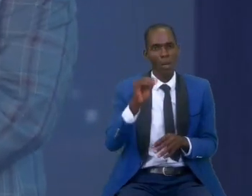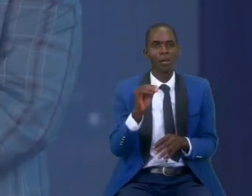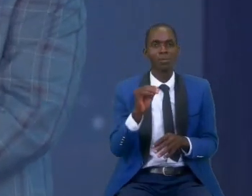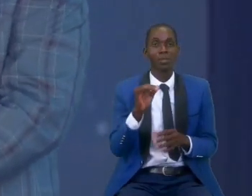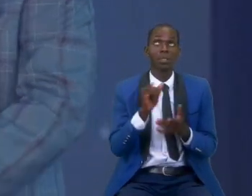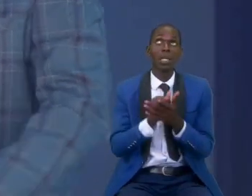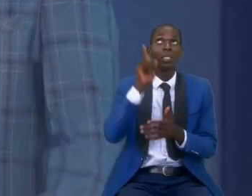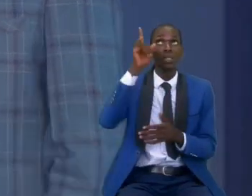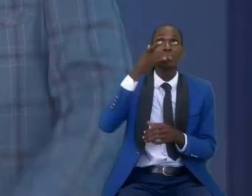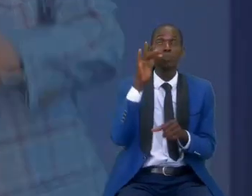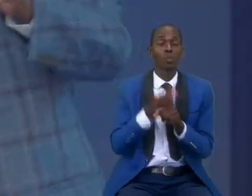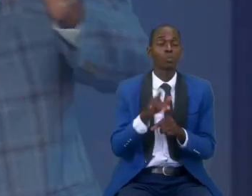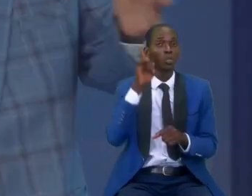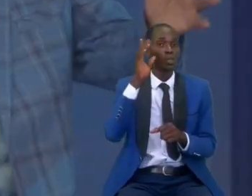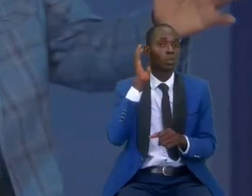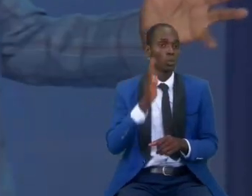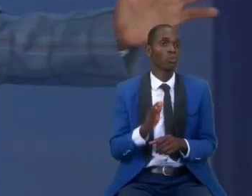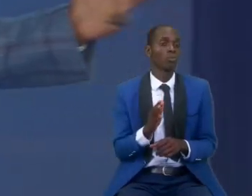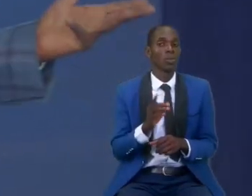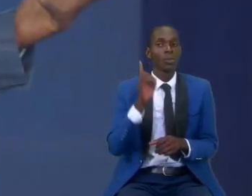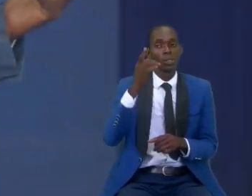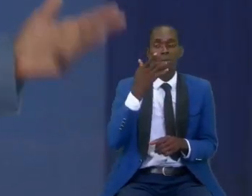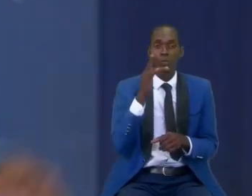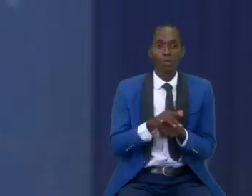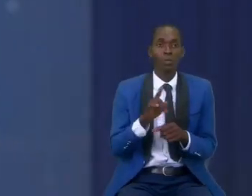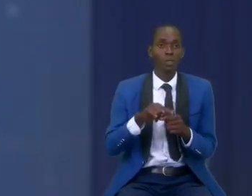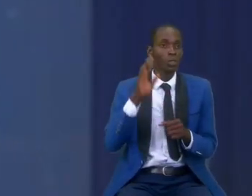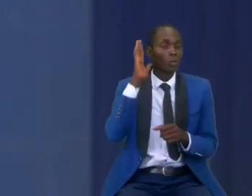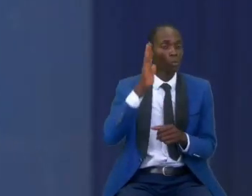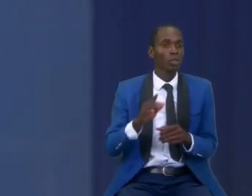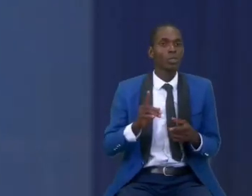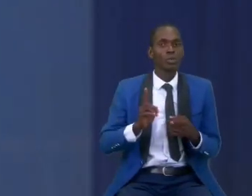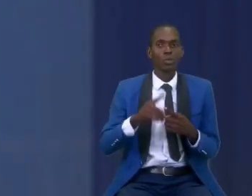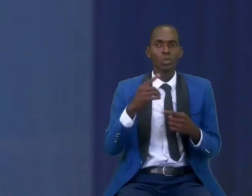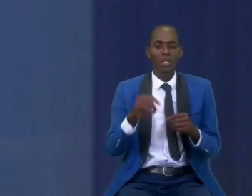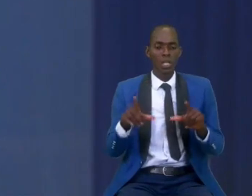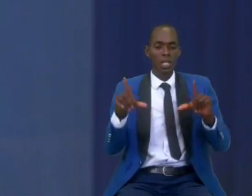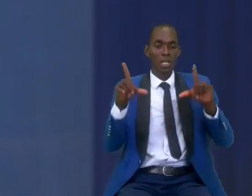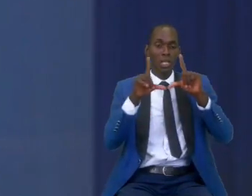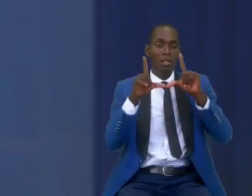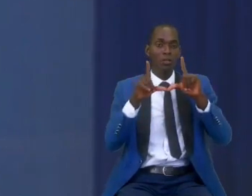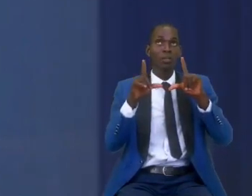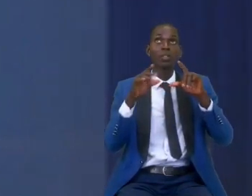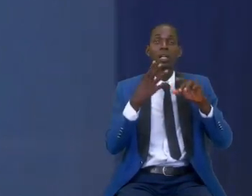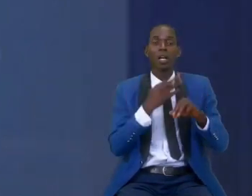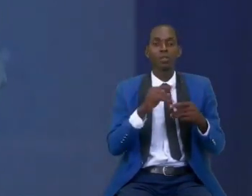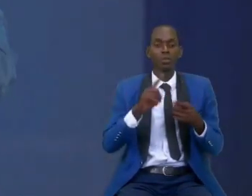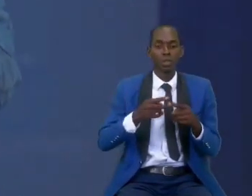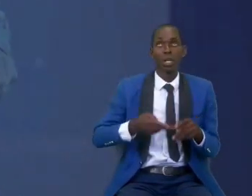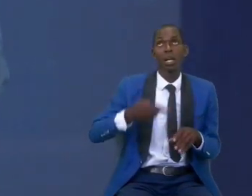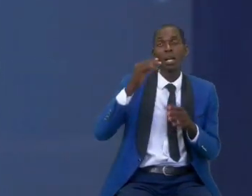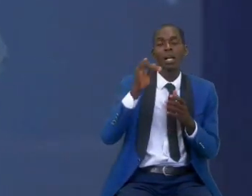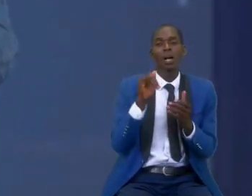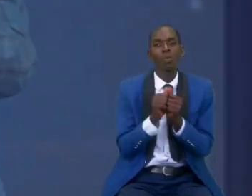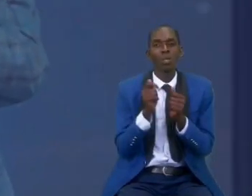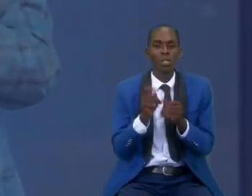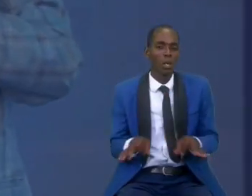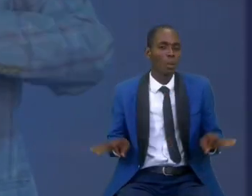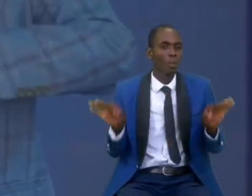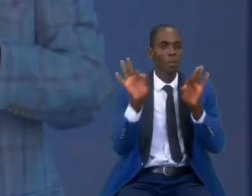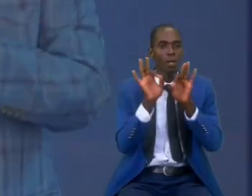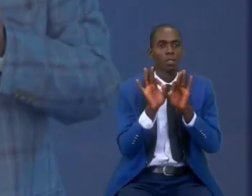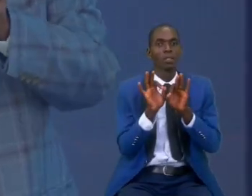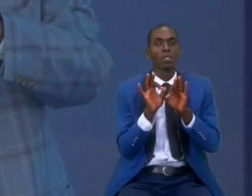and the height that he said he would, and to the value, heavenly value, that he said he would. So God